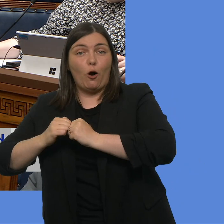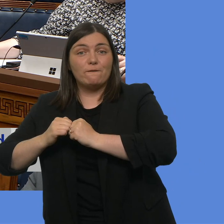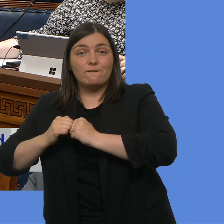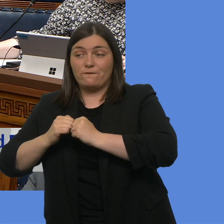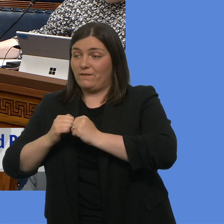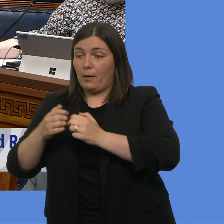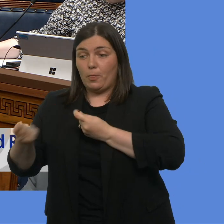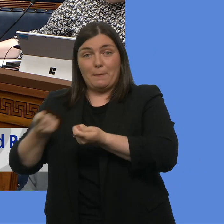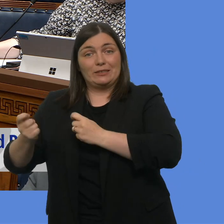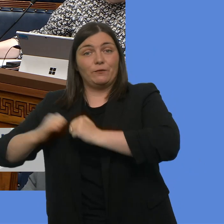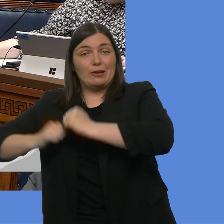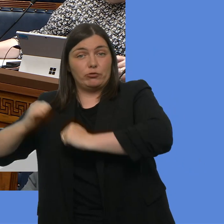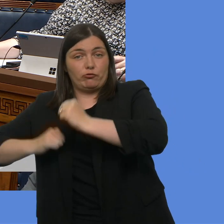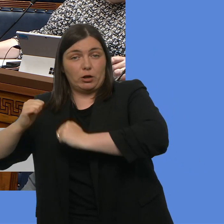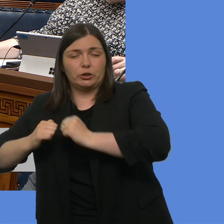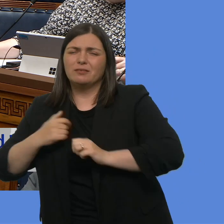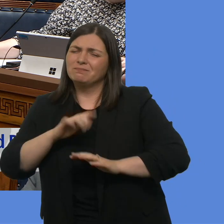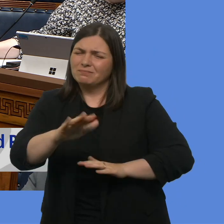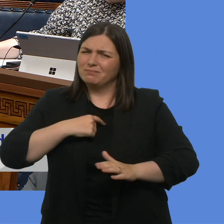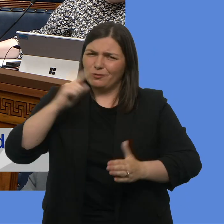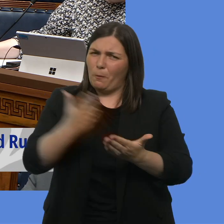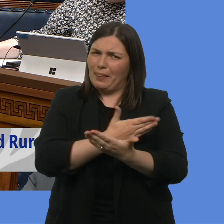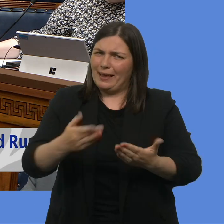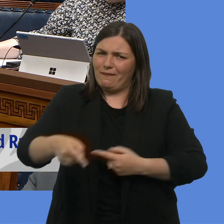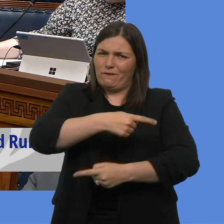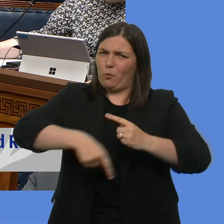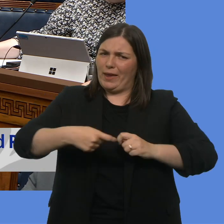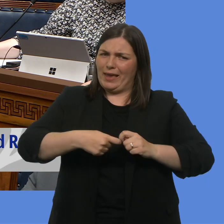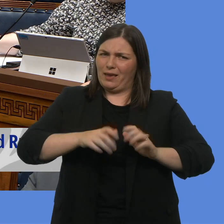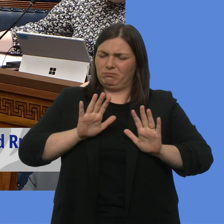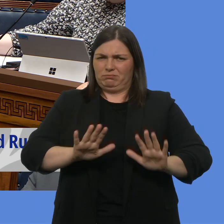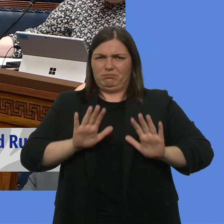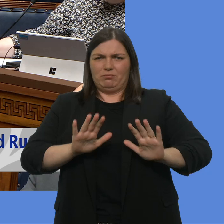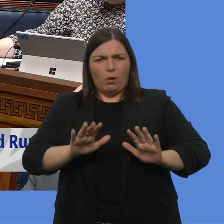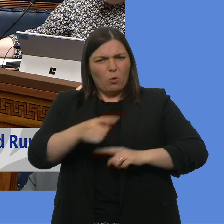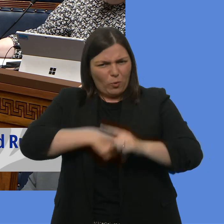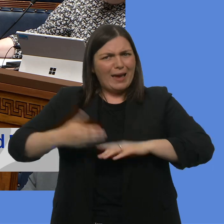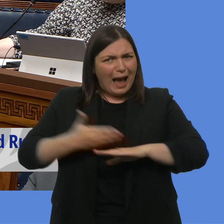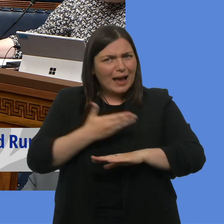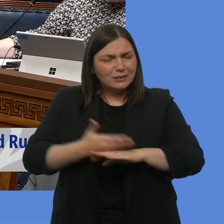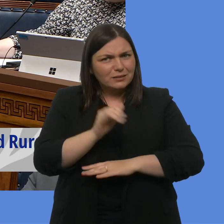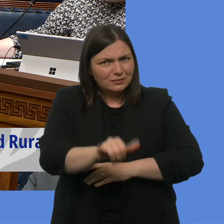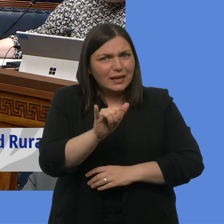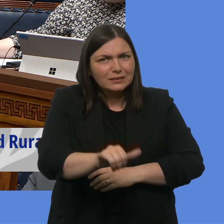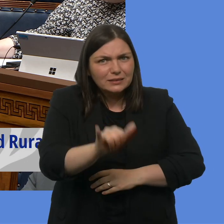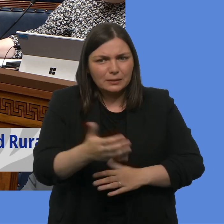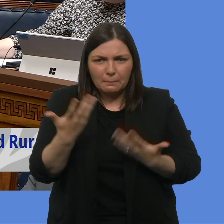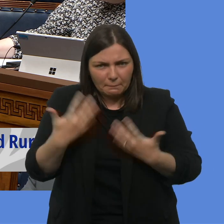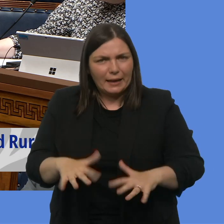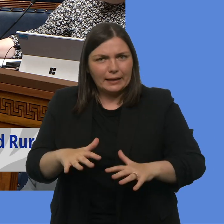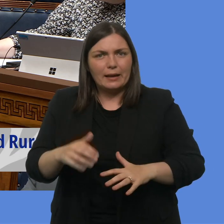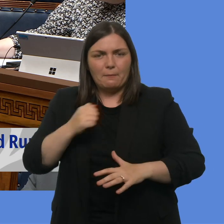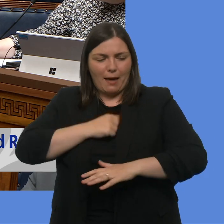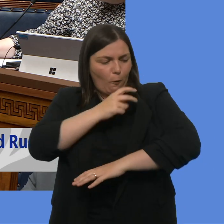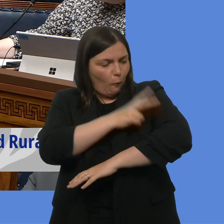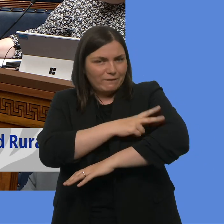You'll know that there's many actions we're delivering from that, and they're coming out on a regular basis. And that is welcome from the work that's been done by my officials,